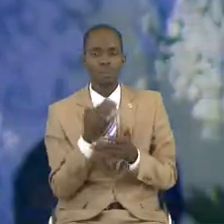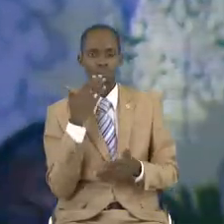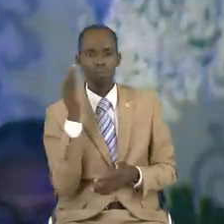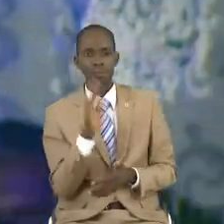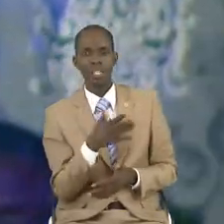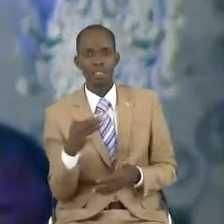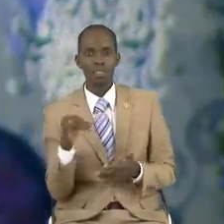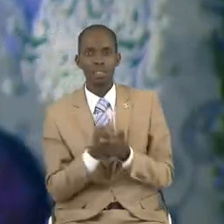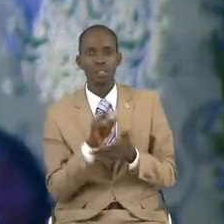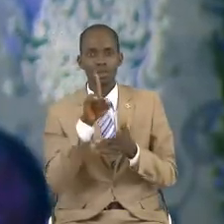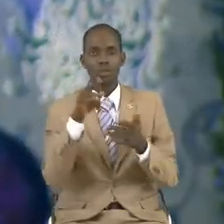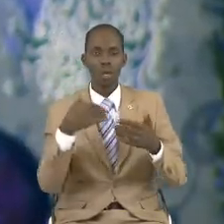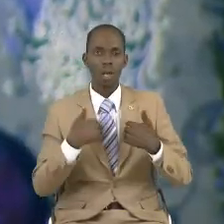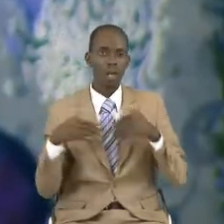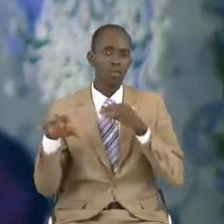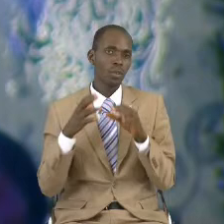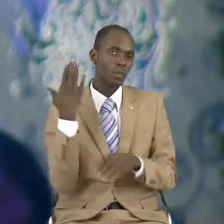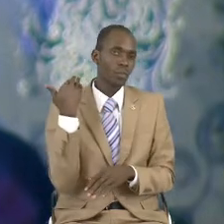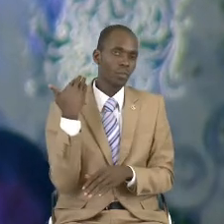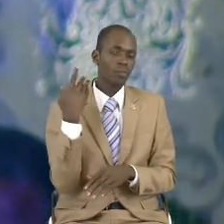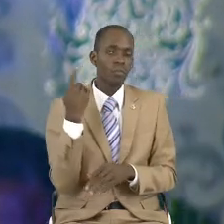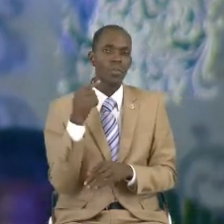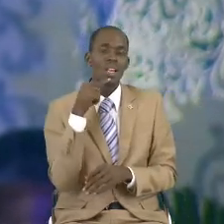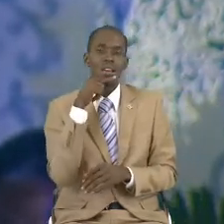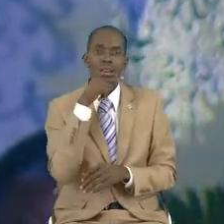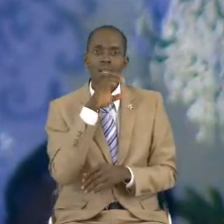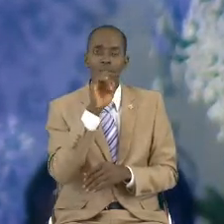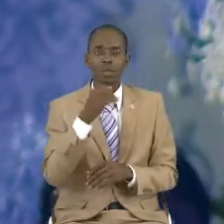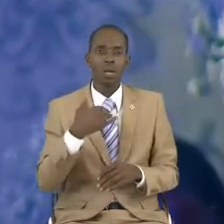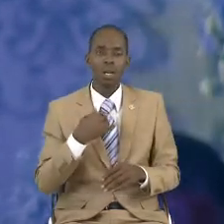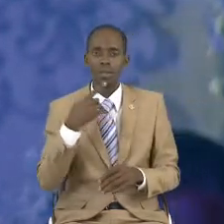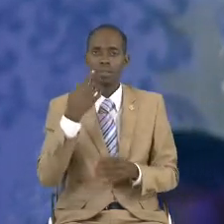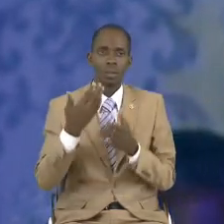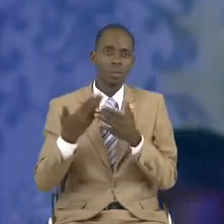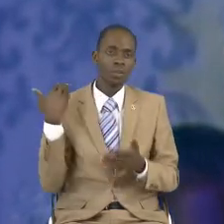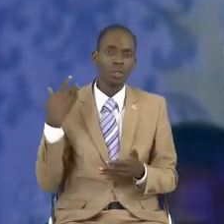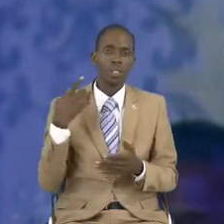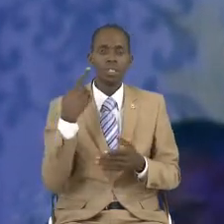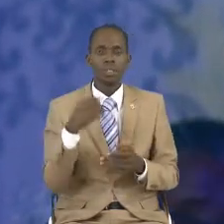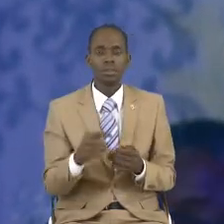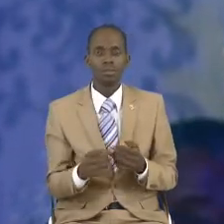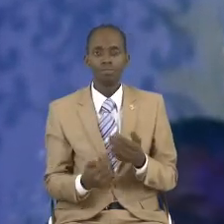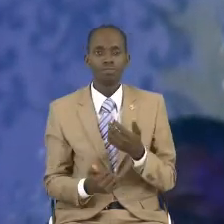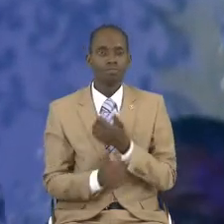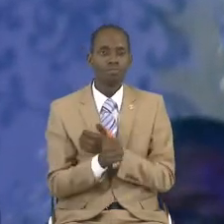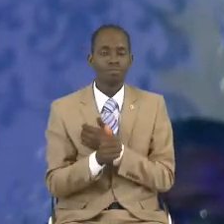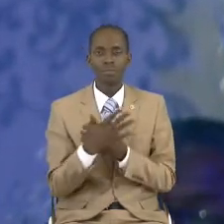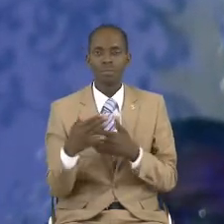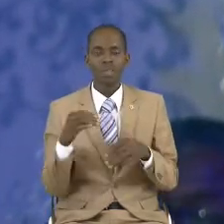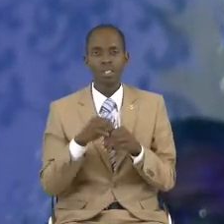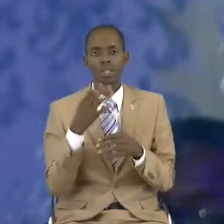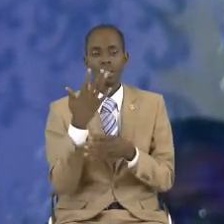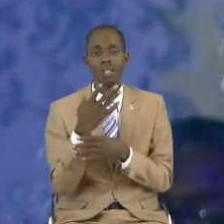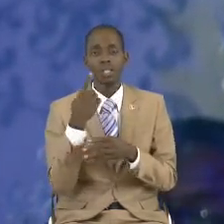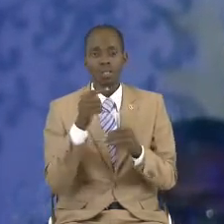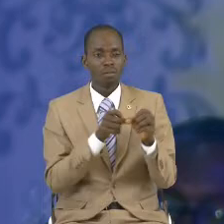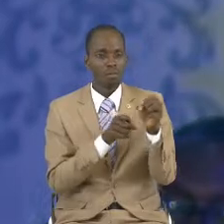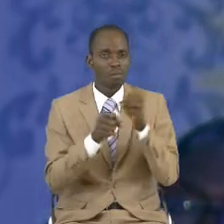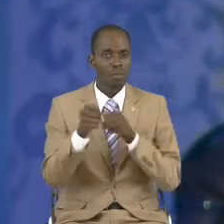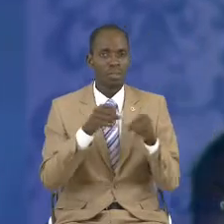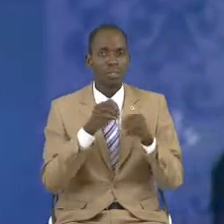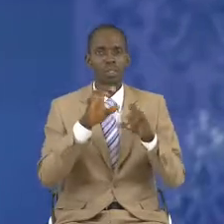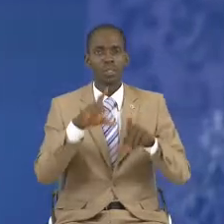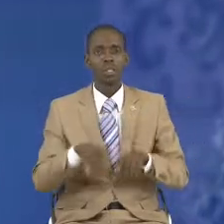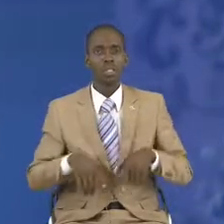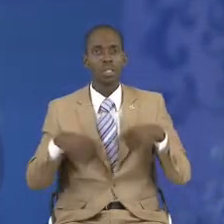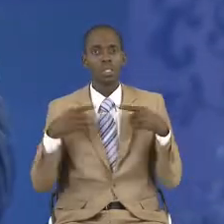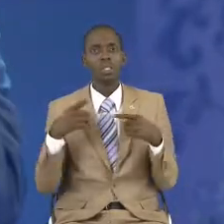done the lies you have told the violence in your hand the fighting in your life the